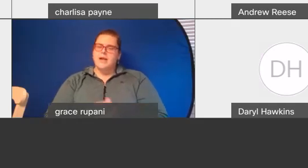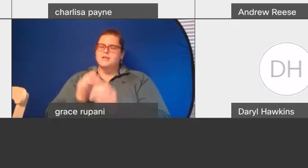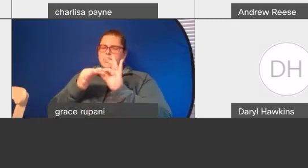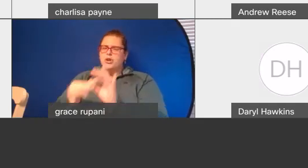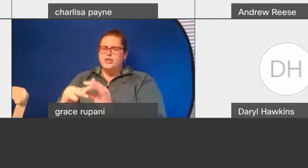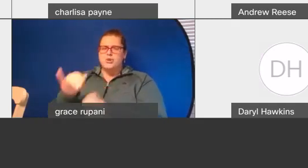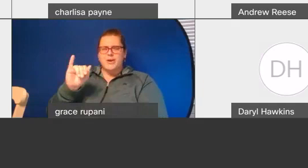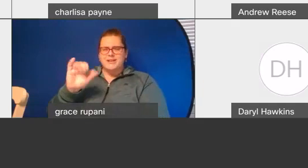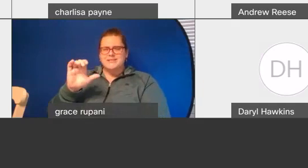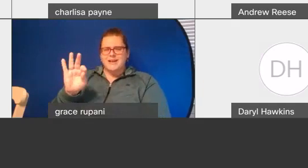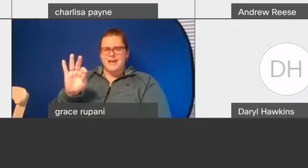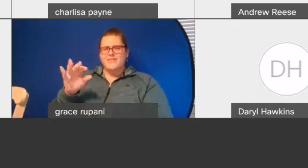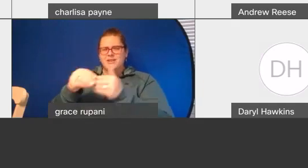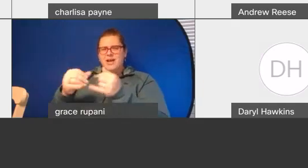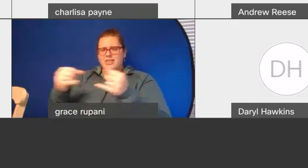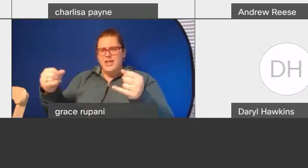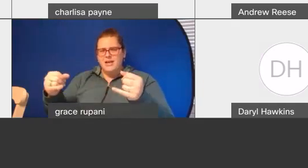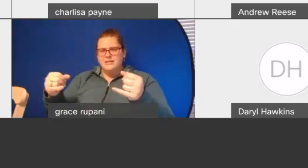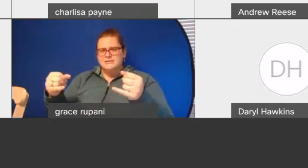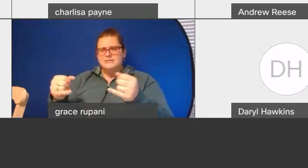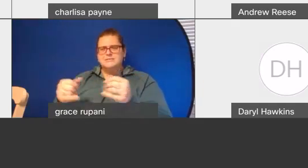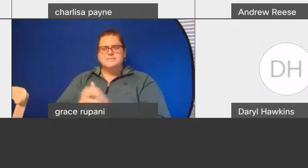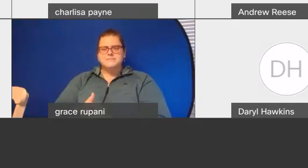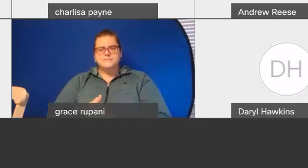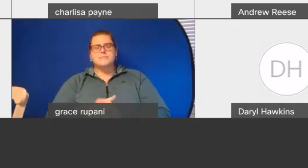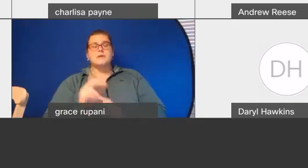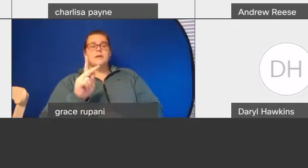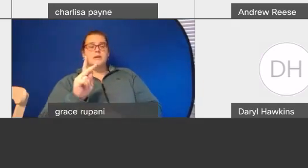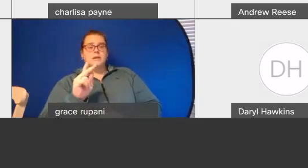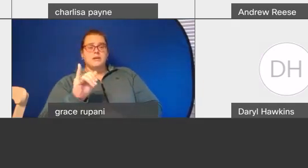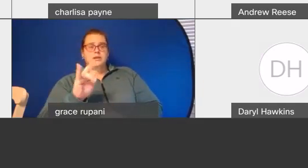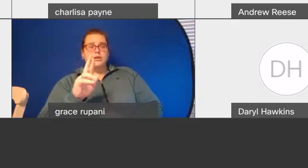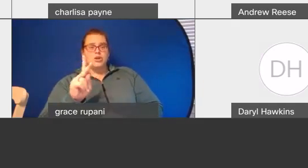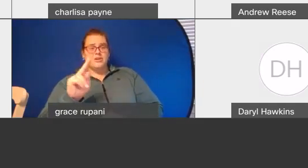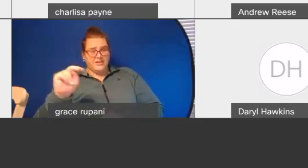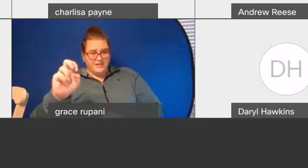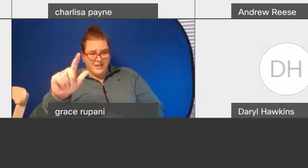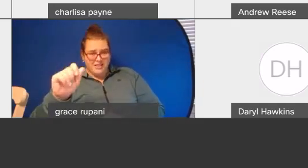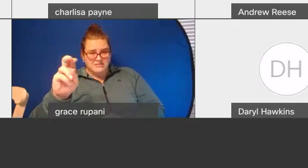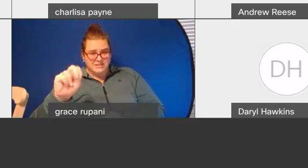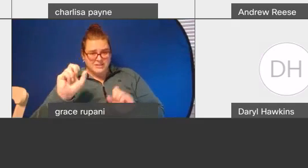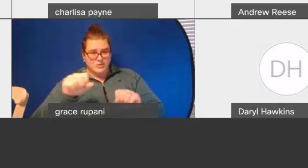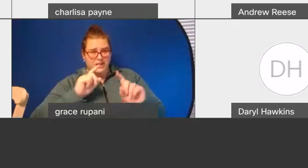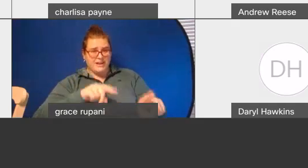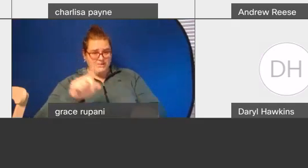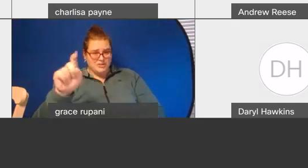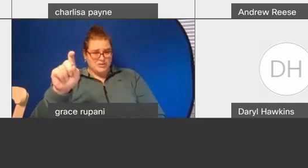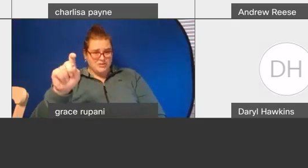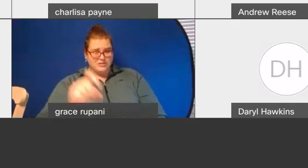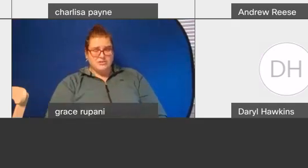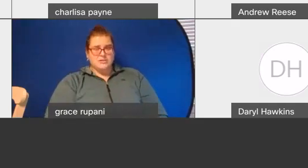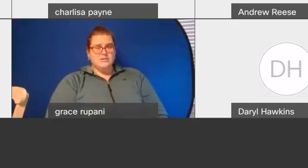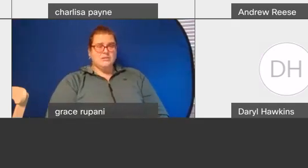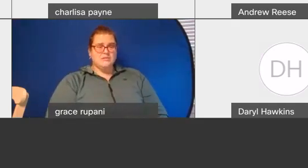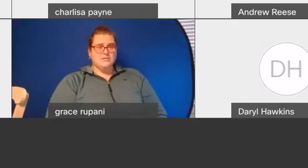Nelson, are you able to speak? Are you having, can you connect? Maybe Nelson can answer this question in the meantime. Can